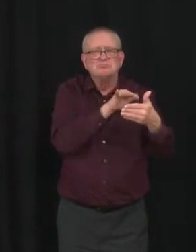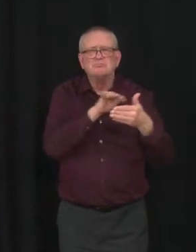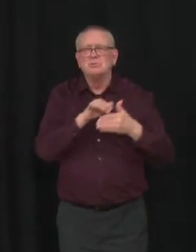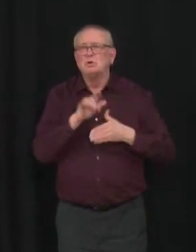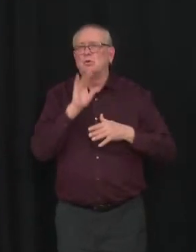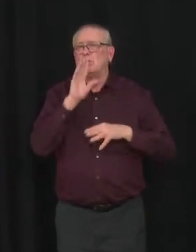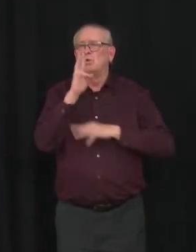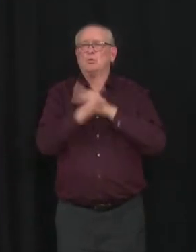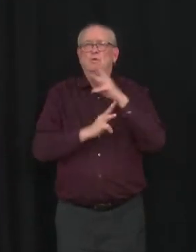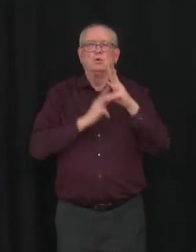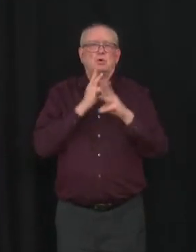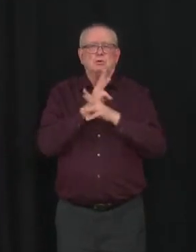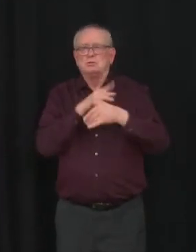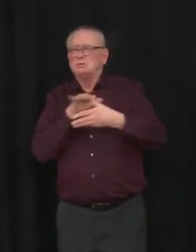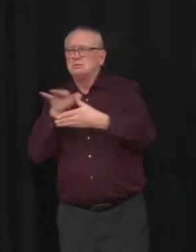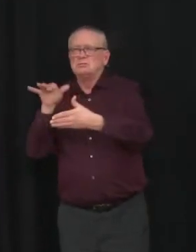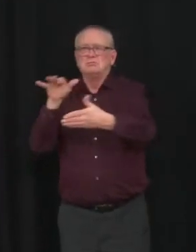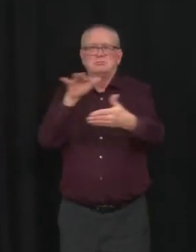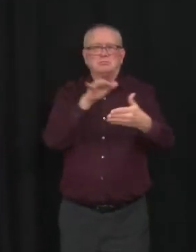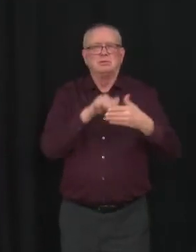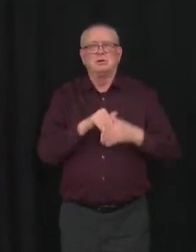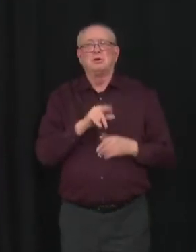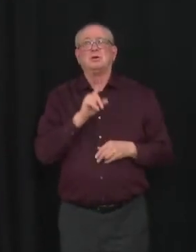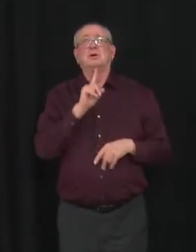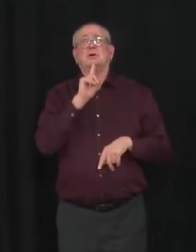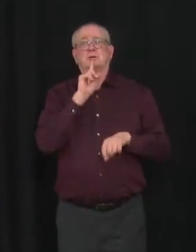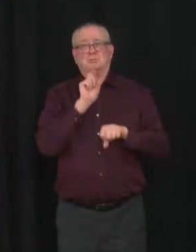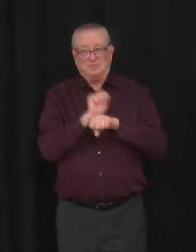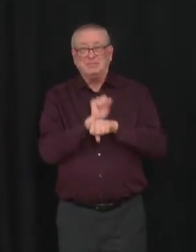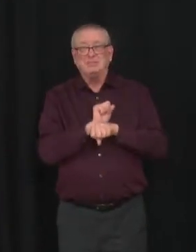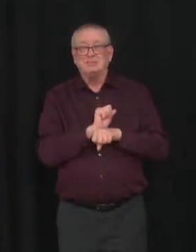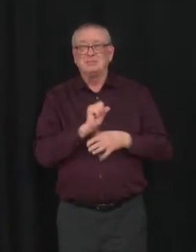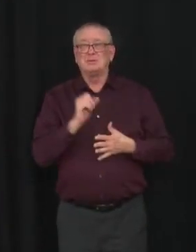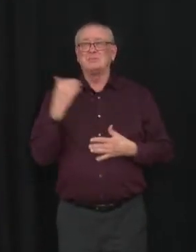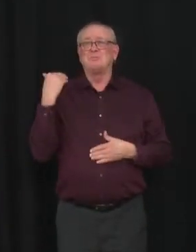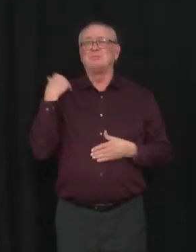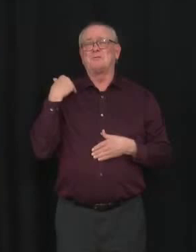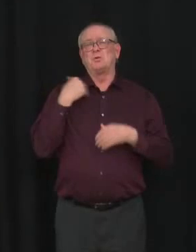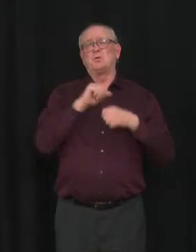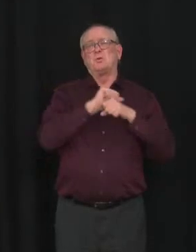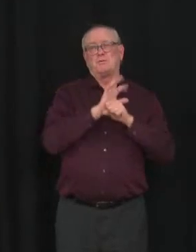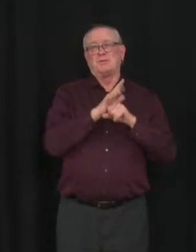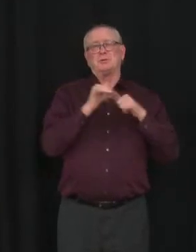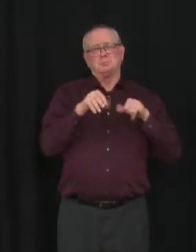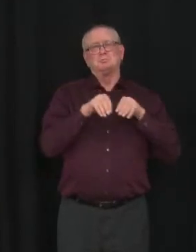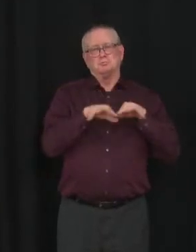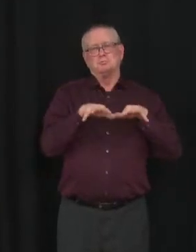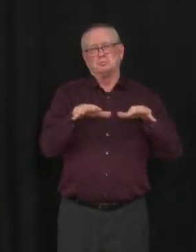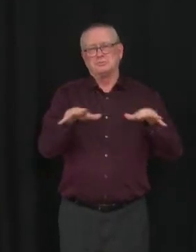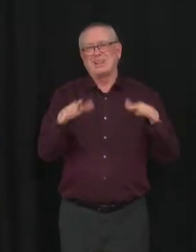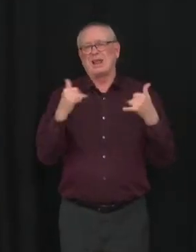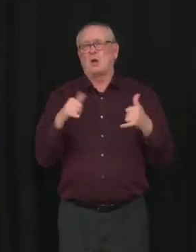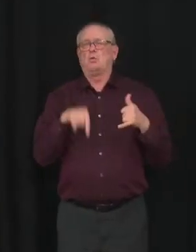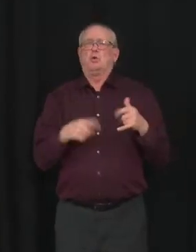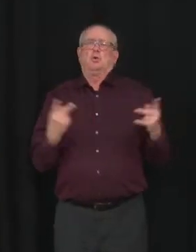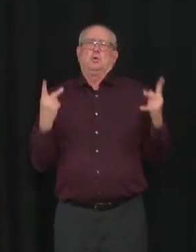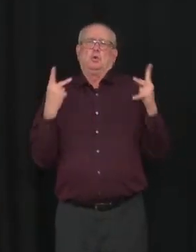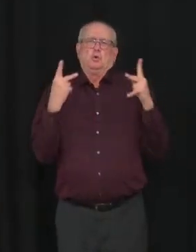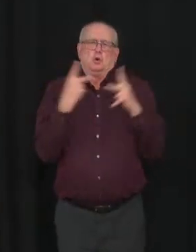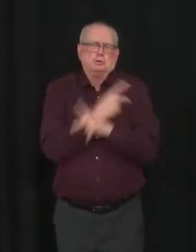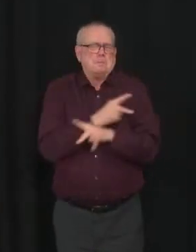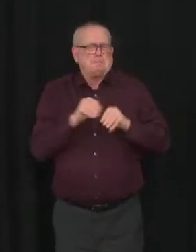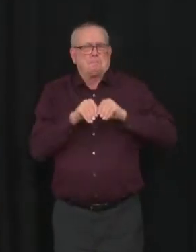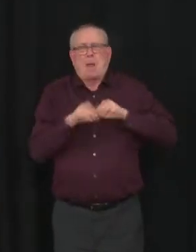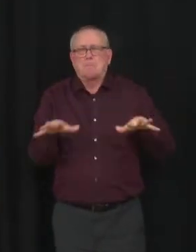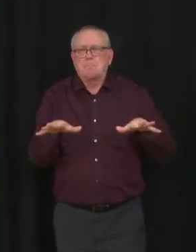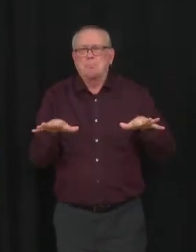this variant is more transmissible than any previous strain of the COVID-19 virus. That is why